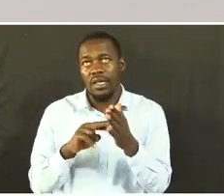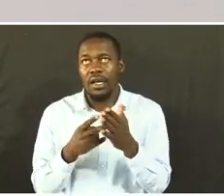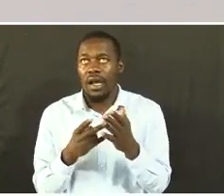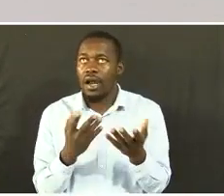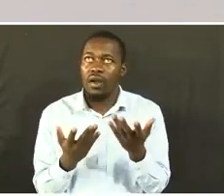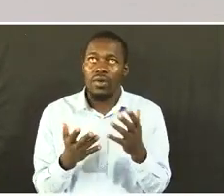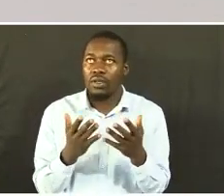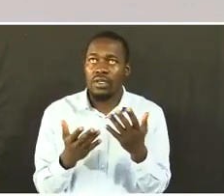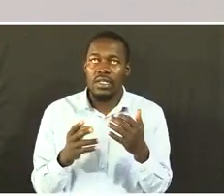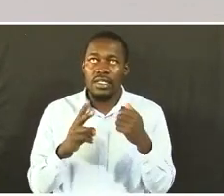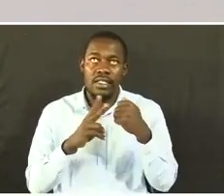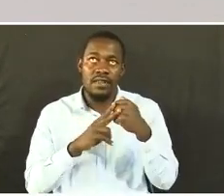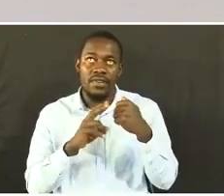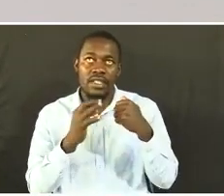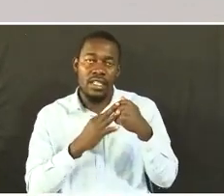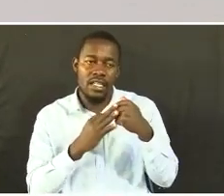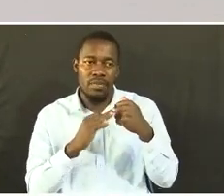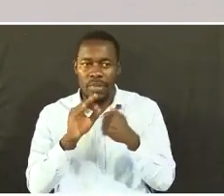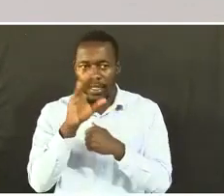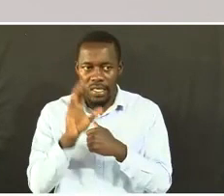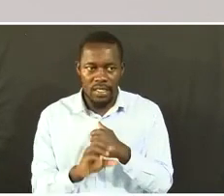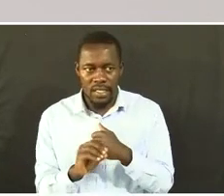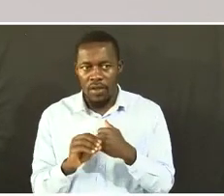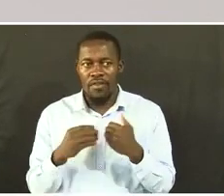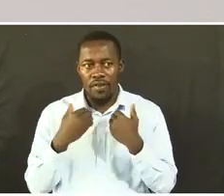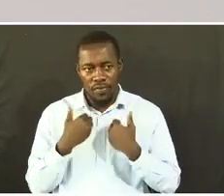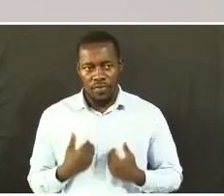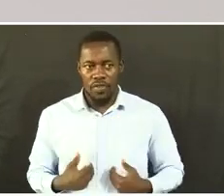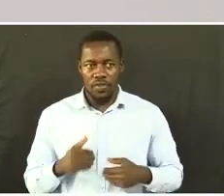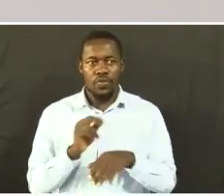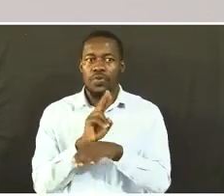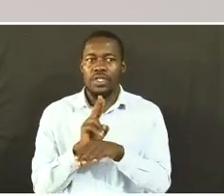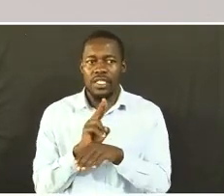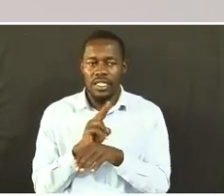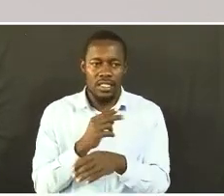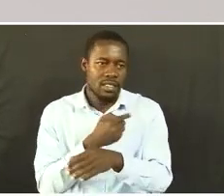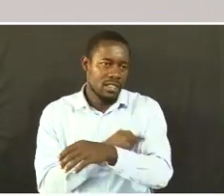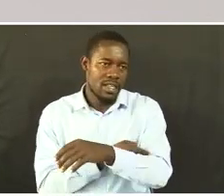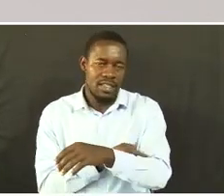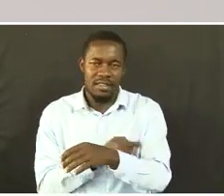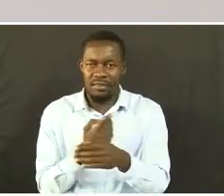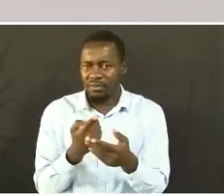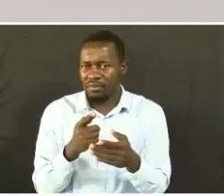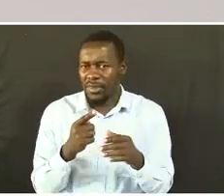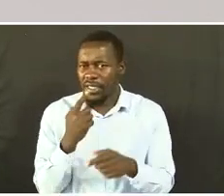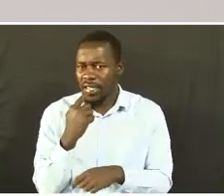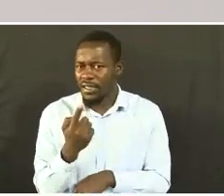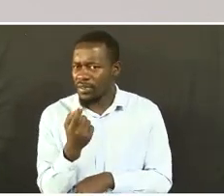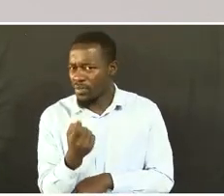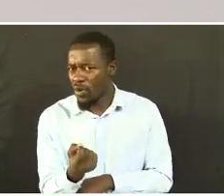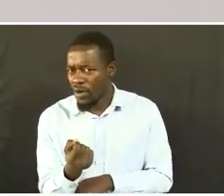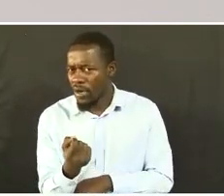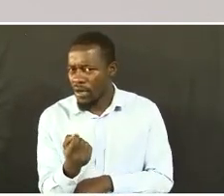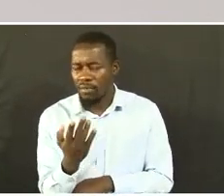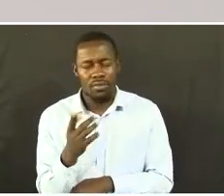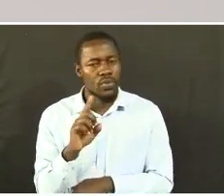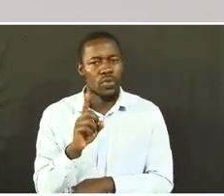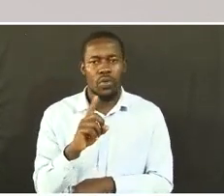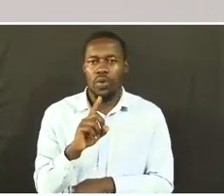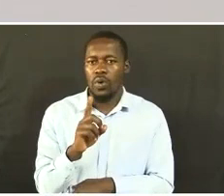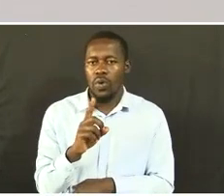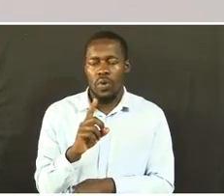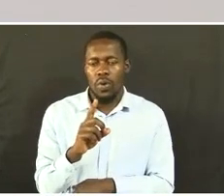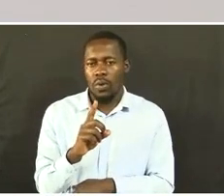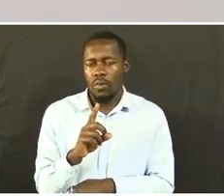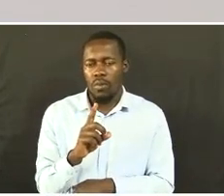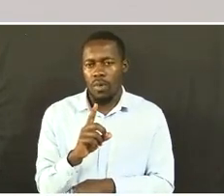275 million were using drugs, you know, you may calculate and say, well, it's a small proportion. But when that person is your sister, when that